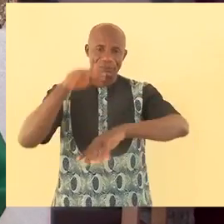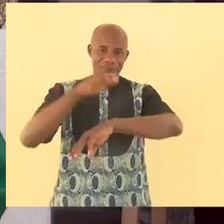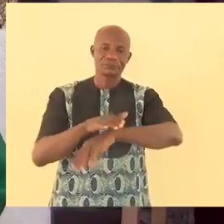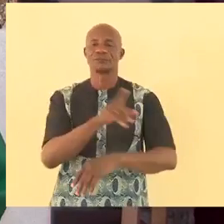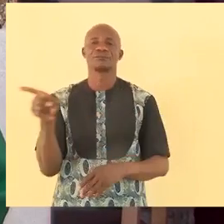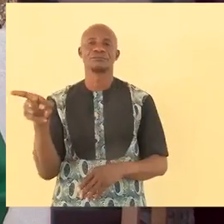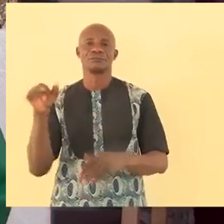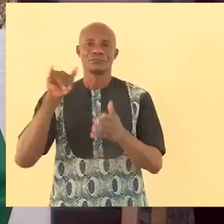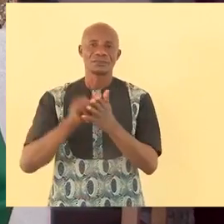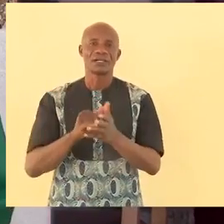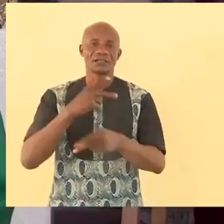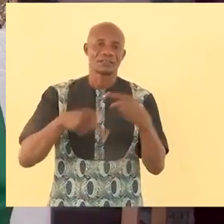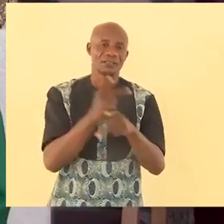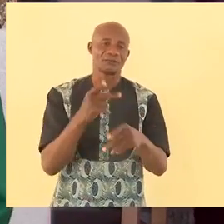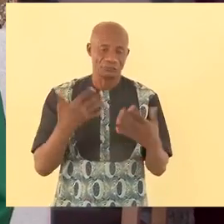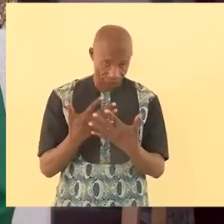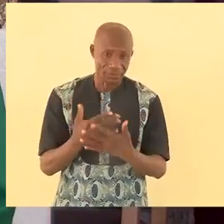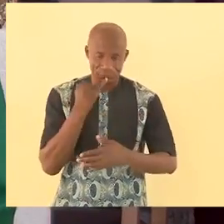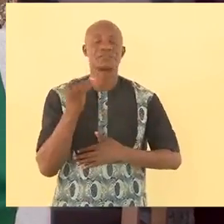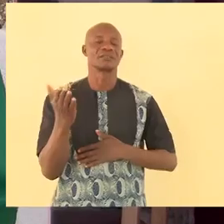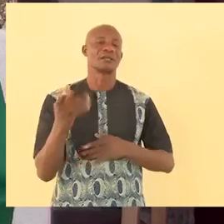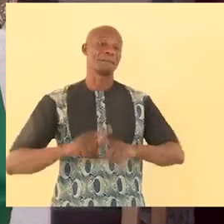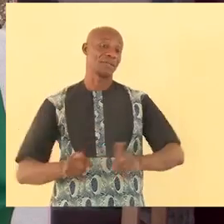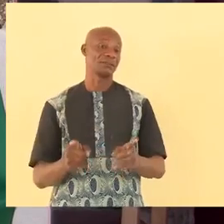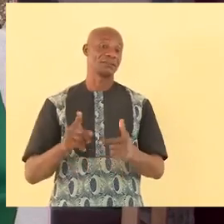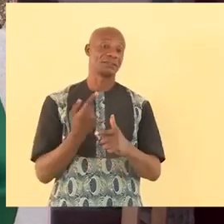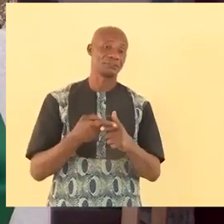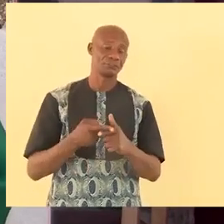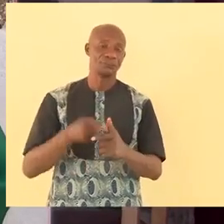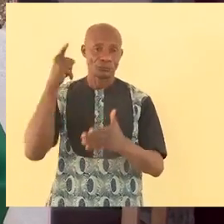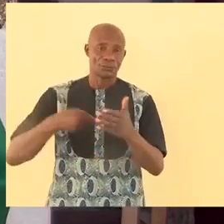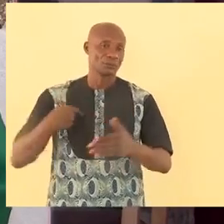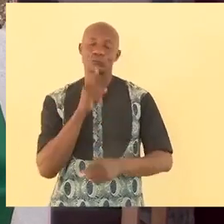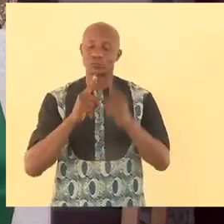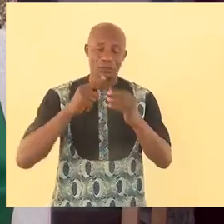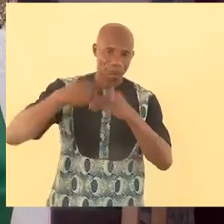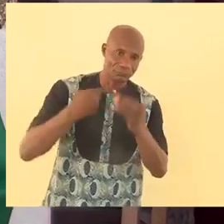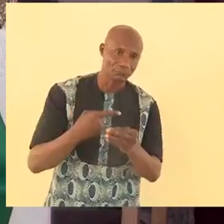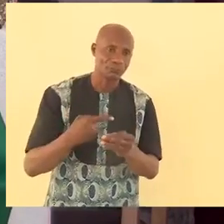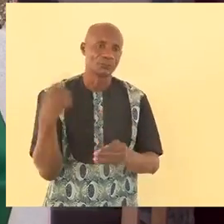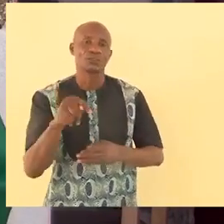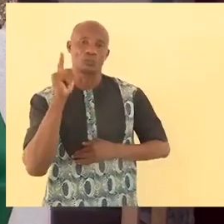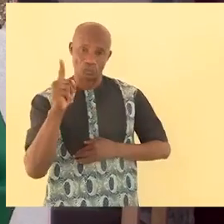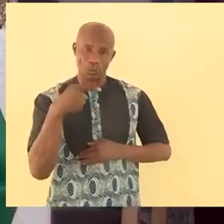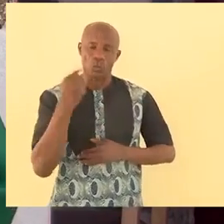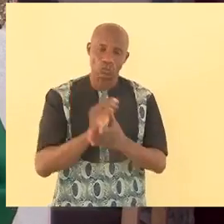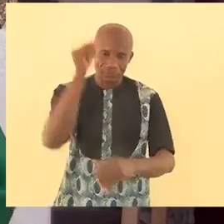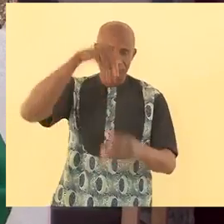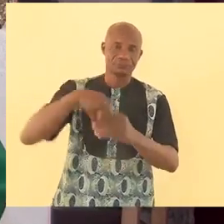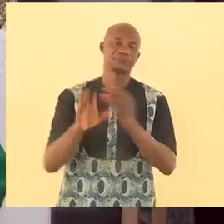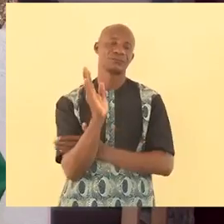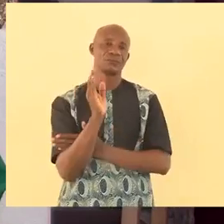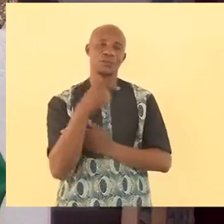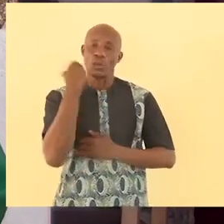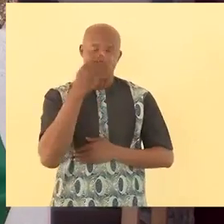So those kinds of fears exist. But then, like what we have been talking about, the one who trusts